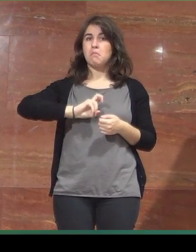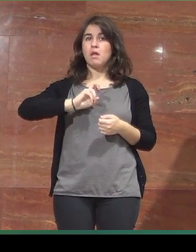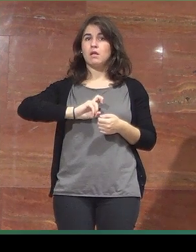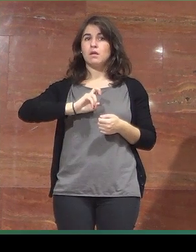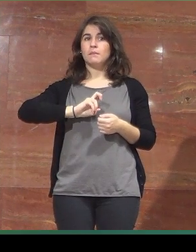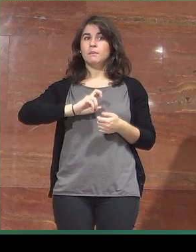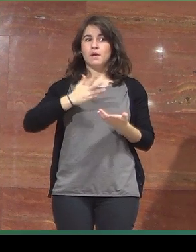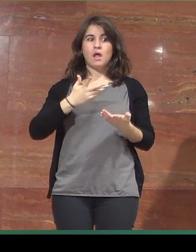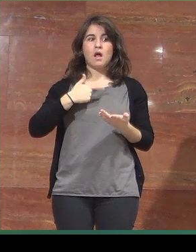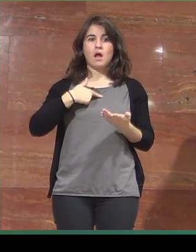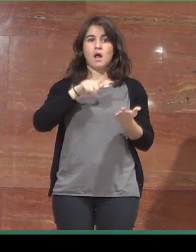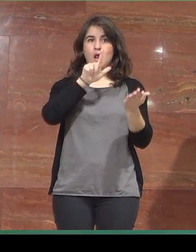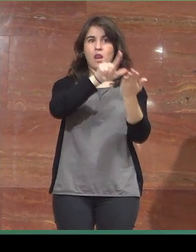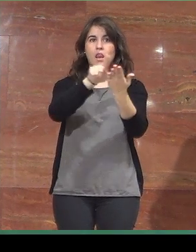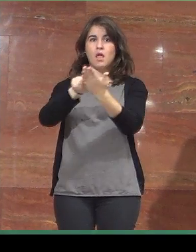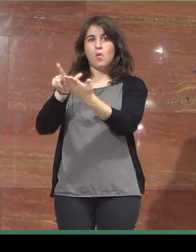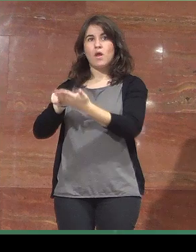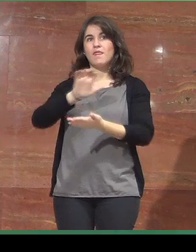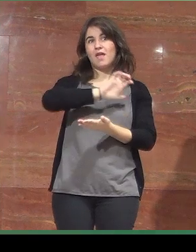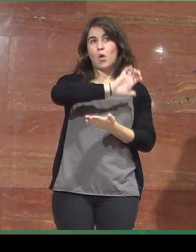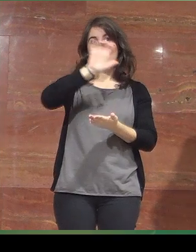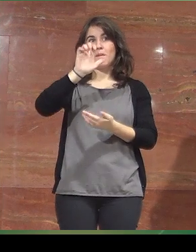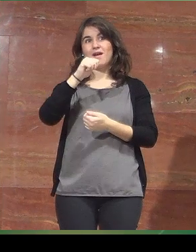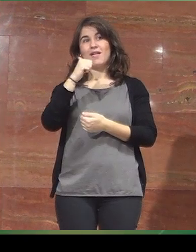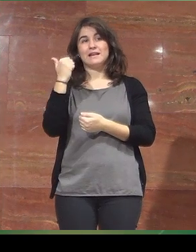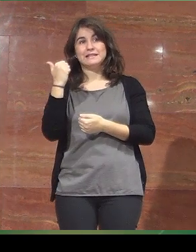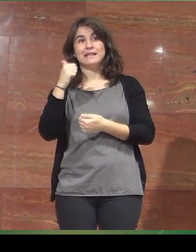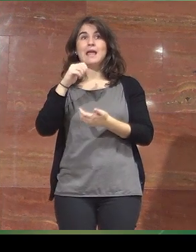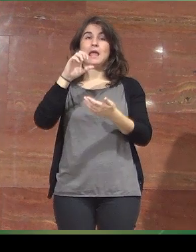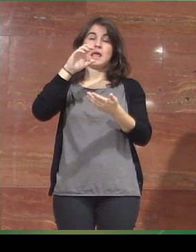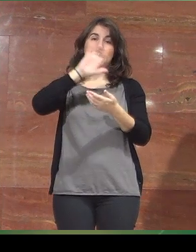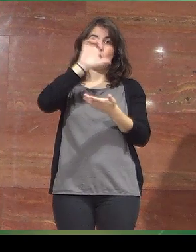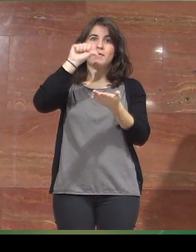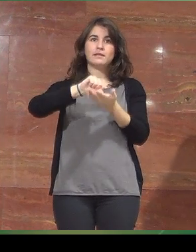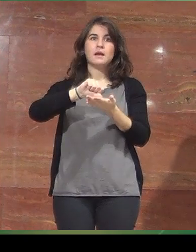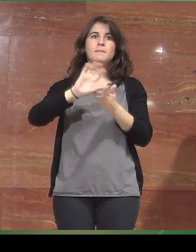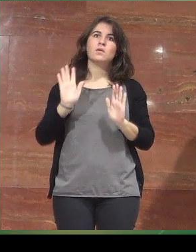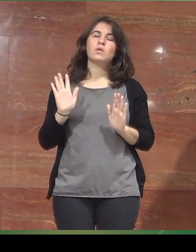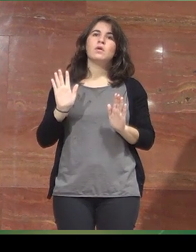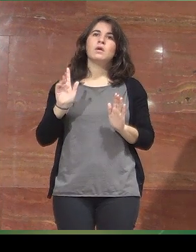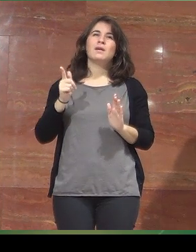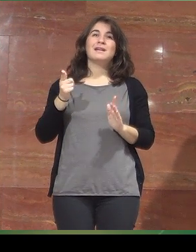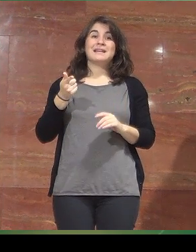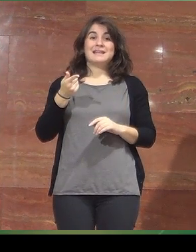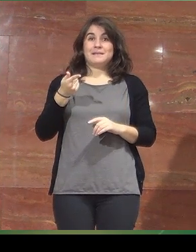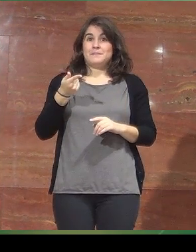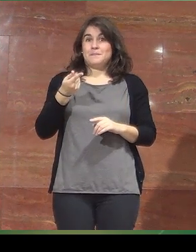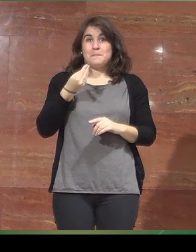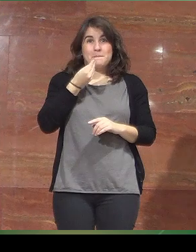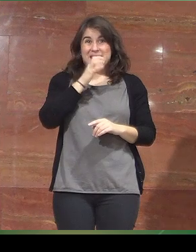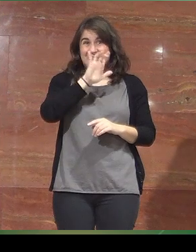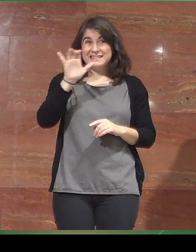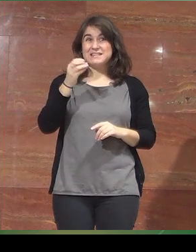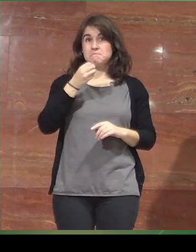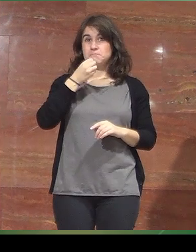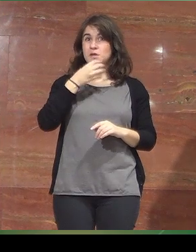out this element. At all, I think we can every time say an airport